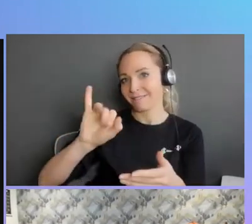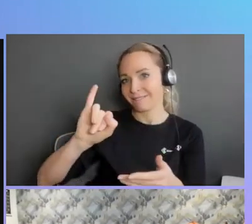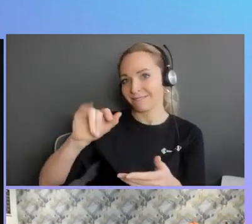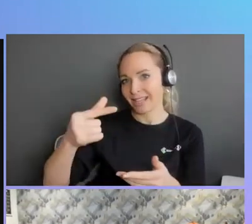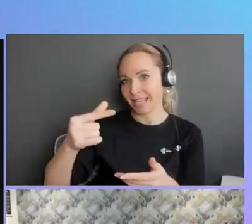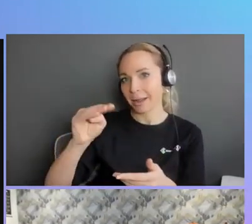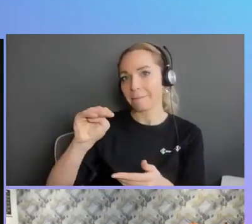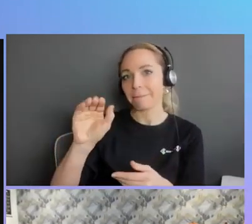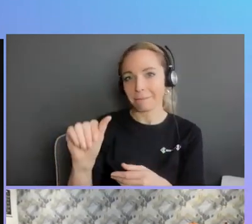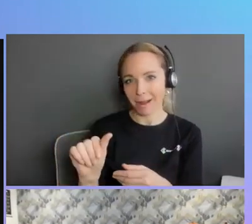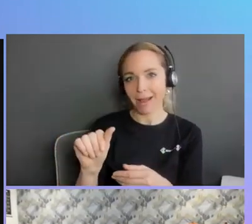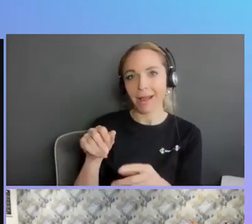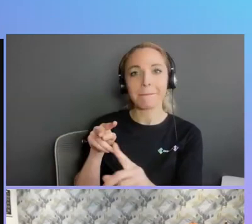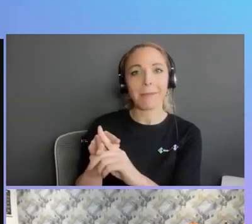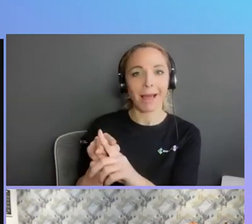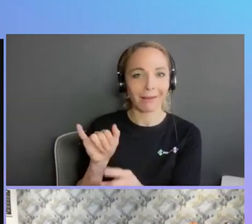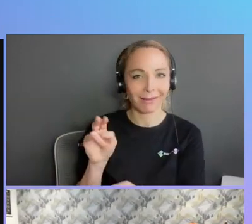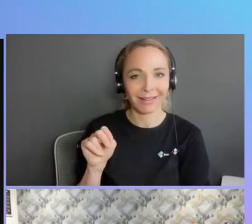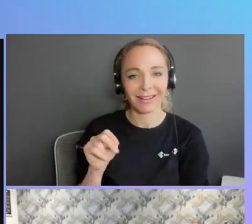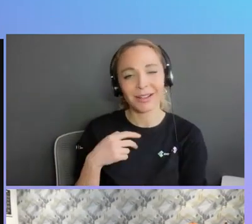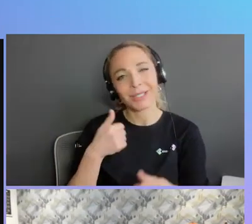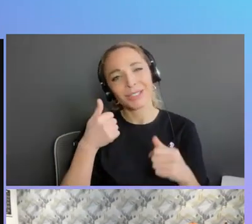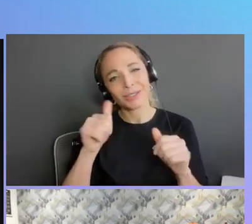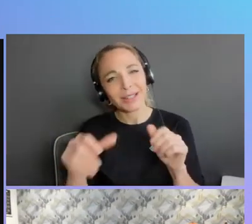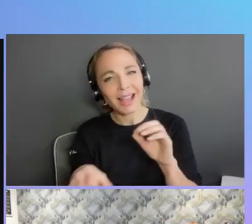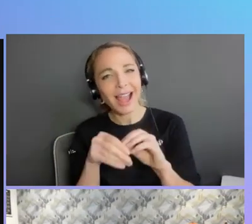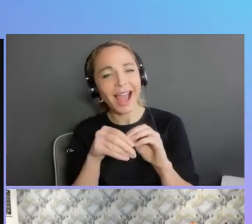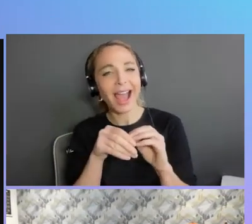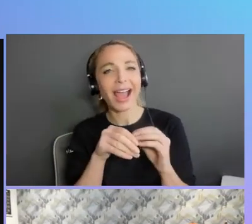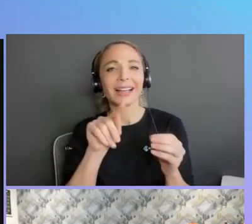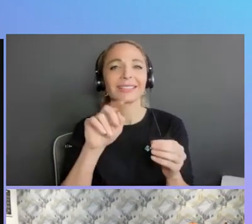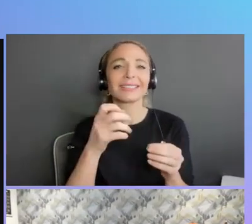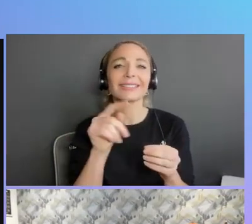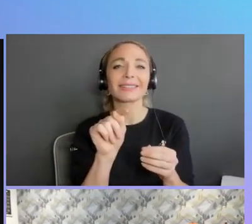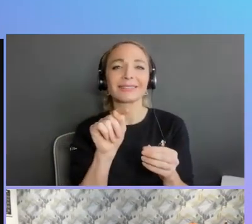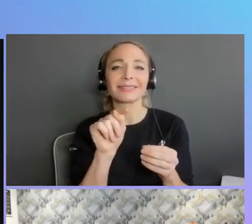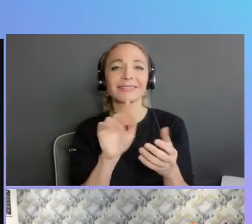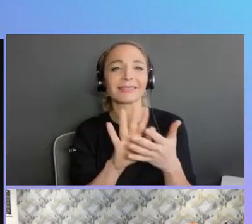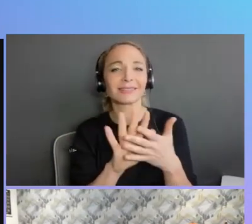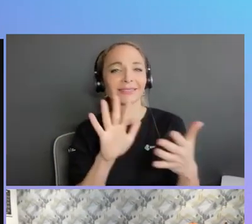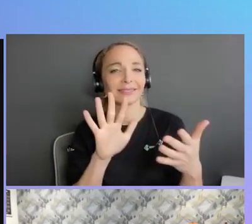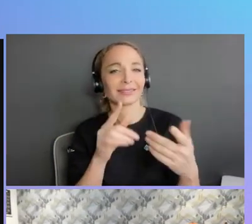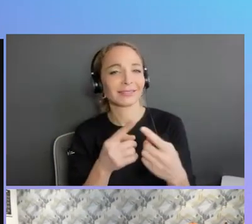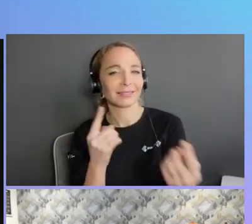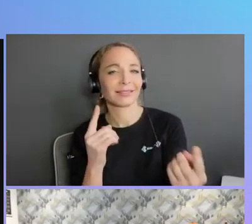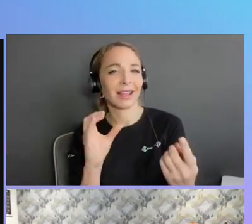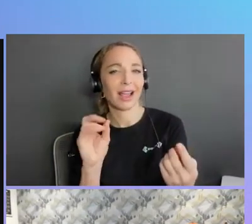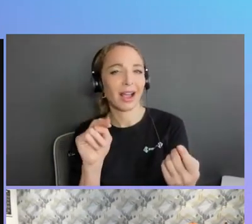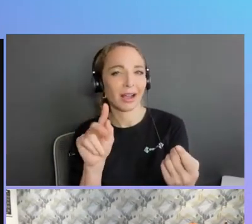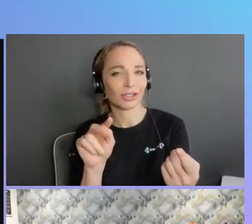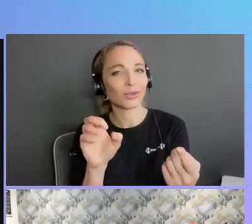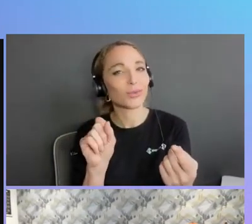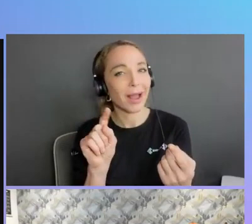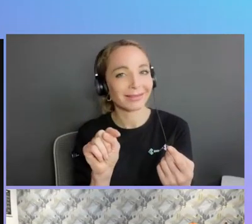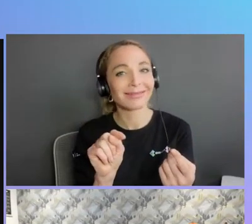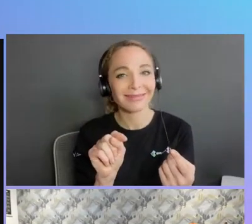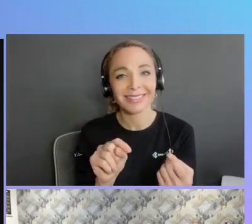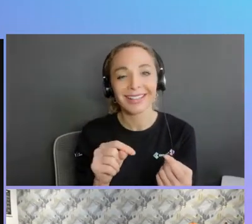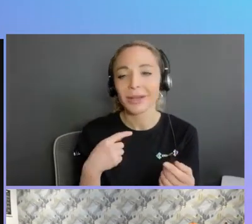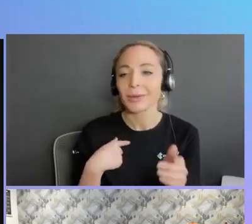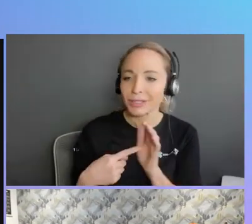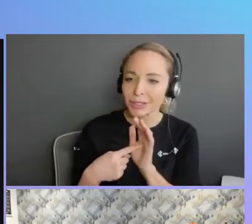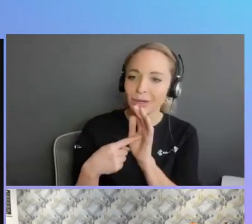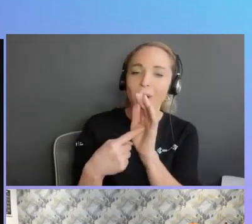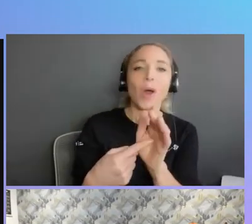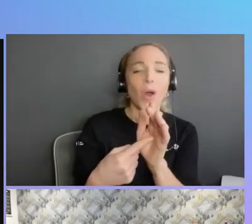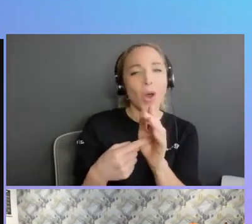contrast and the accessibility checklist that I shared before as part of the plugin. We are still like refining this tool,